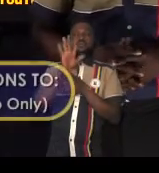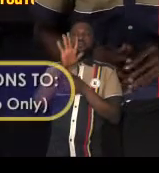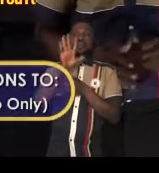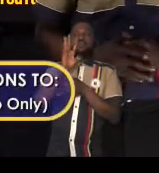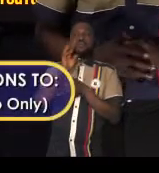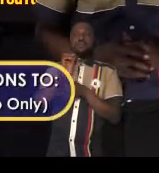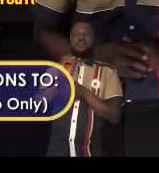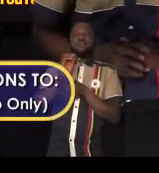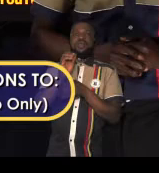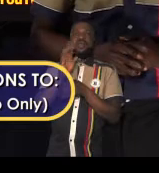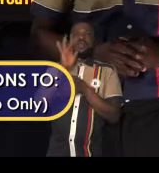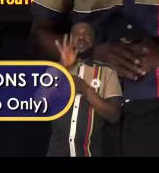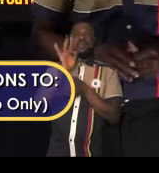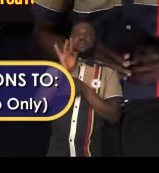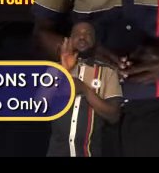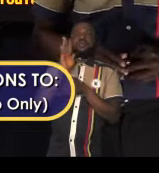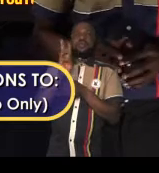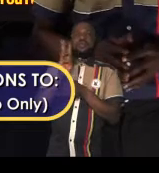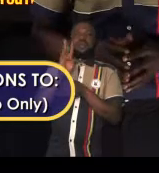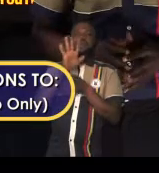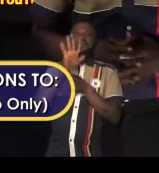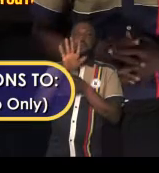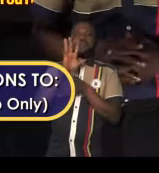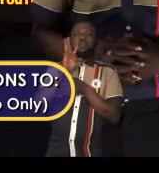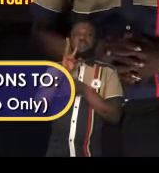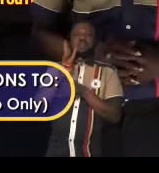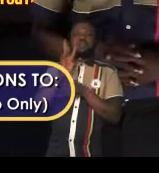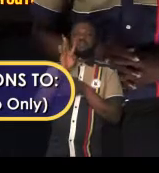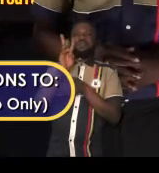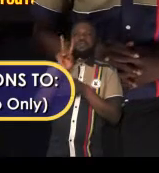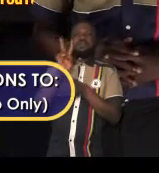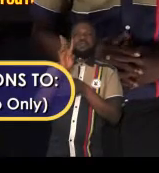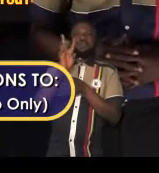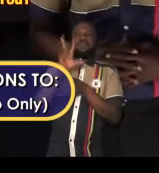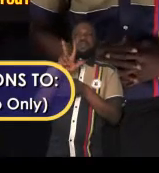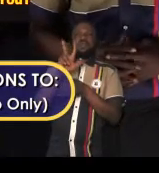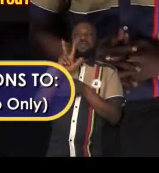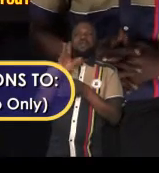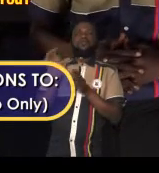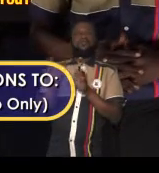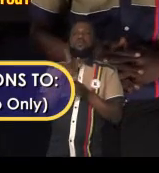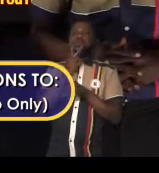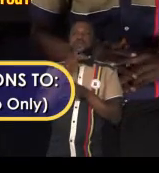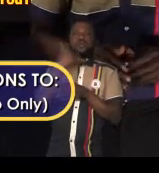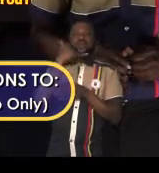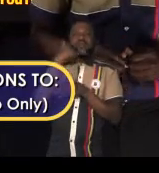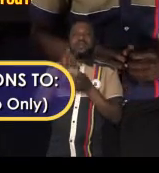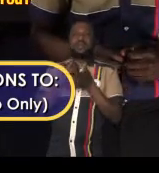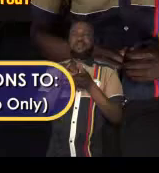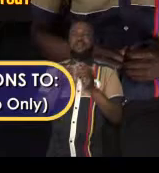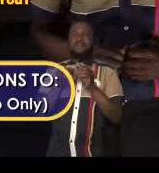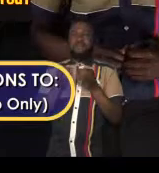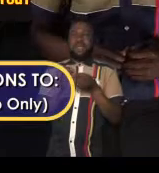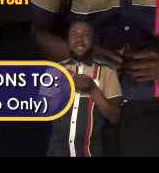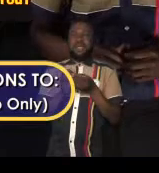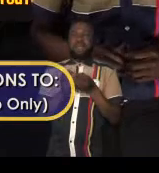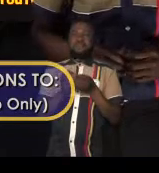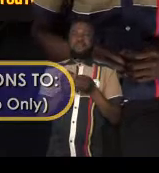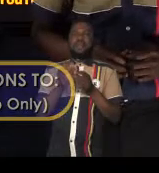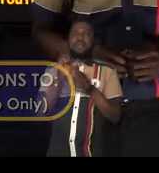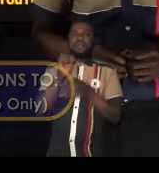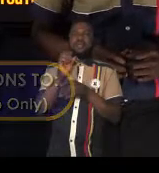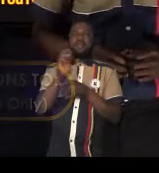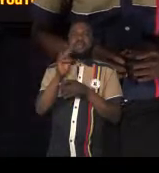081 50 86 5663. Please do not call that